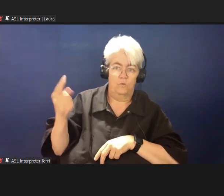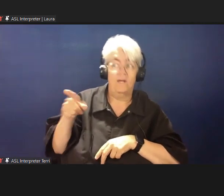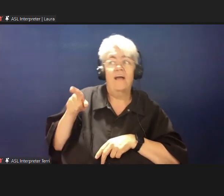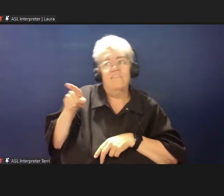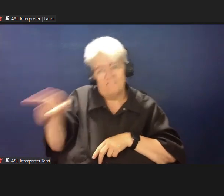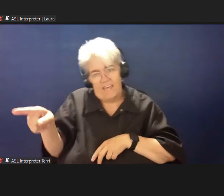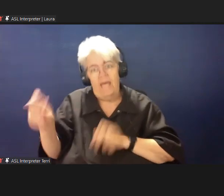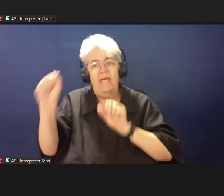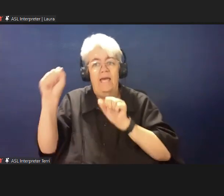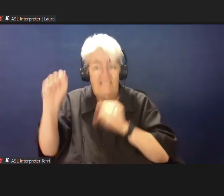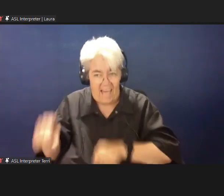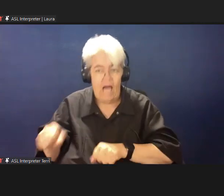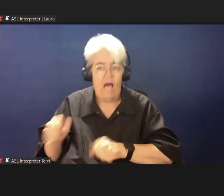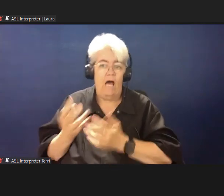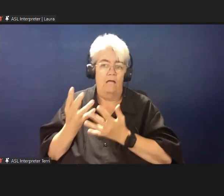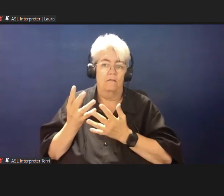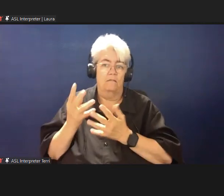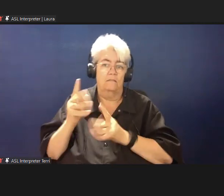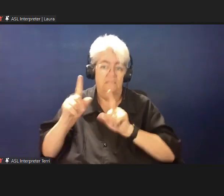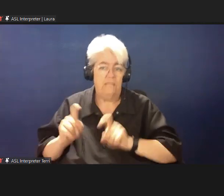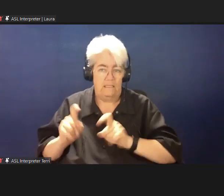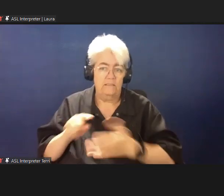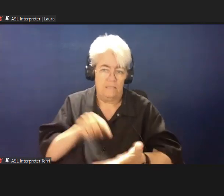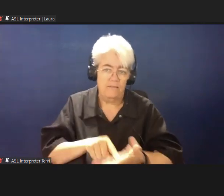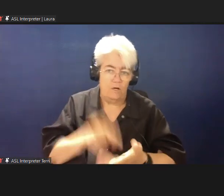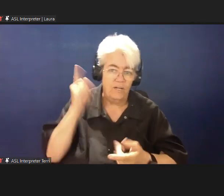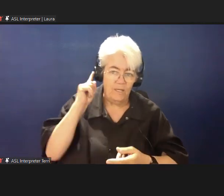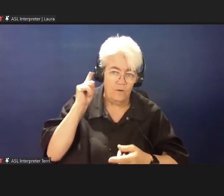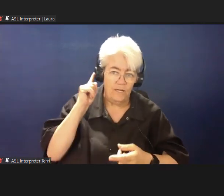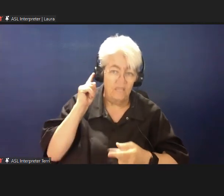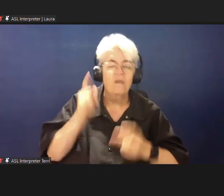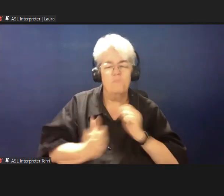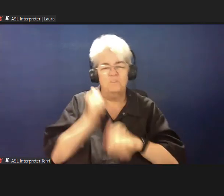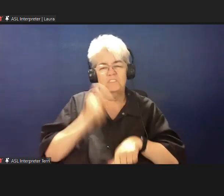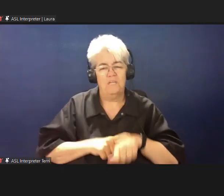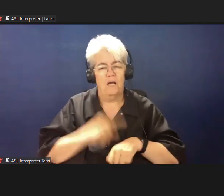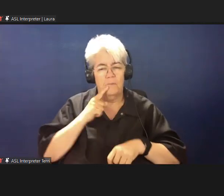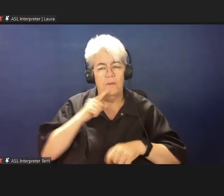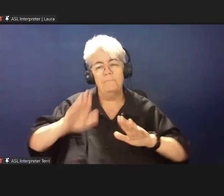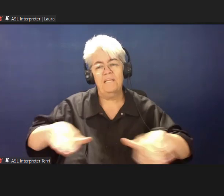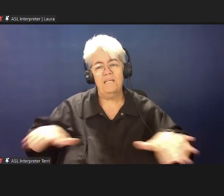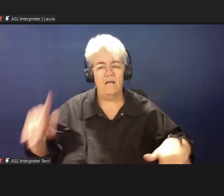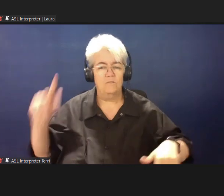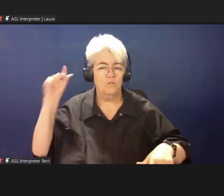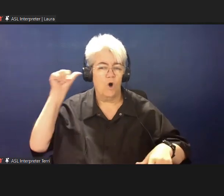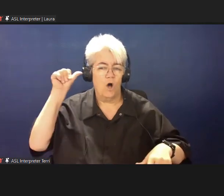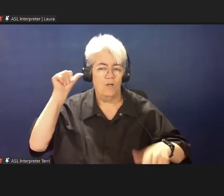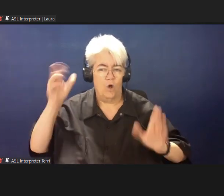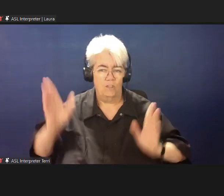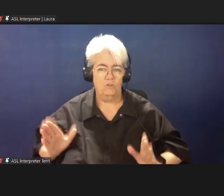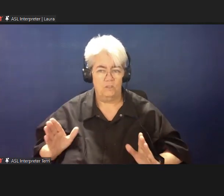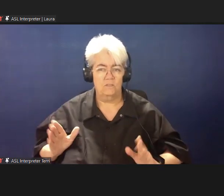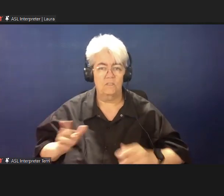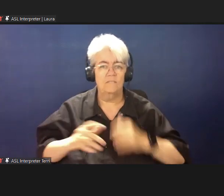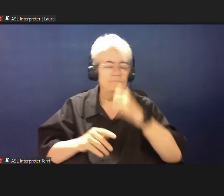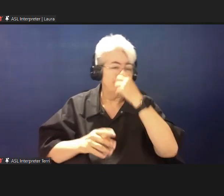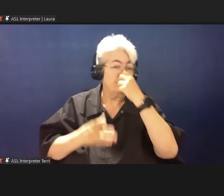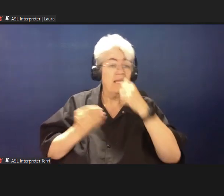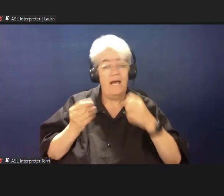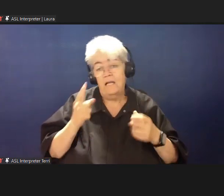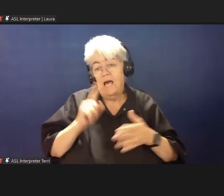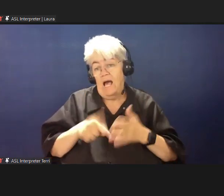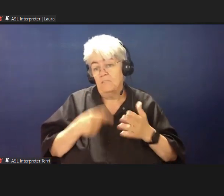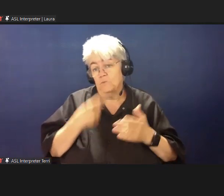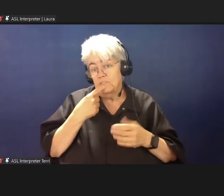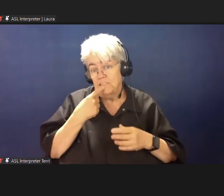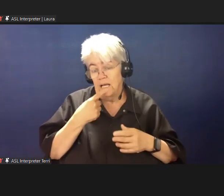to successfully screen the child, most likely a pediatric audiologist. And as we said earlier,